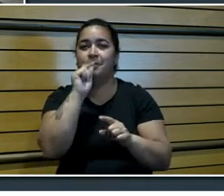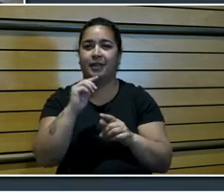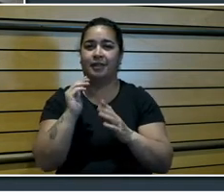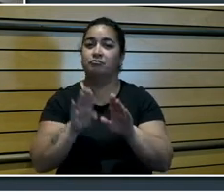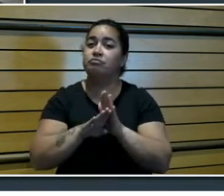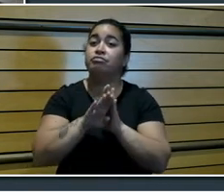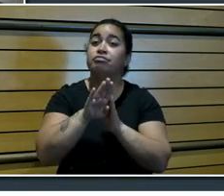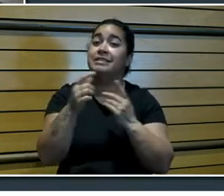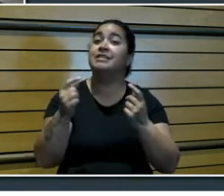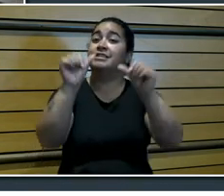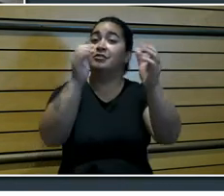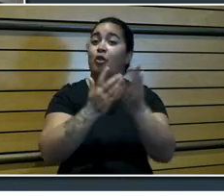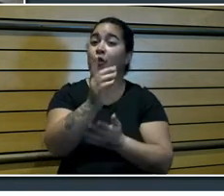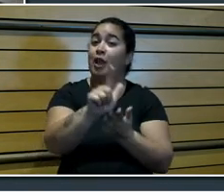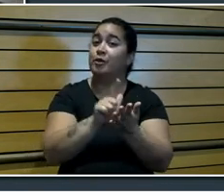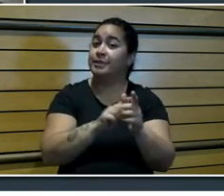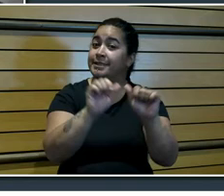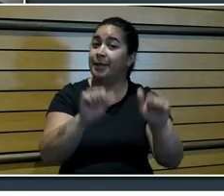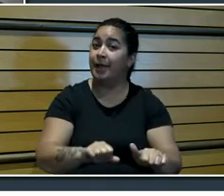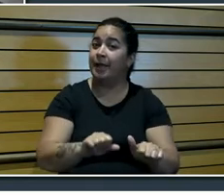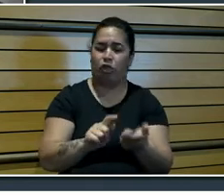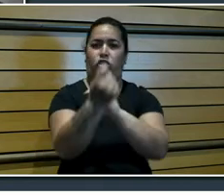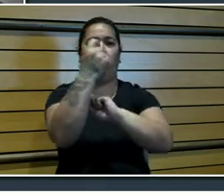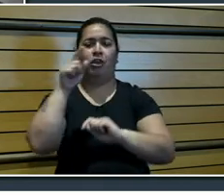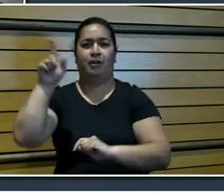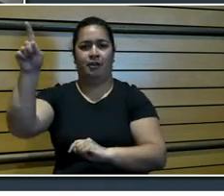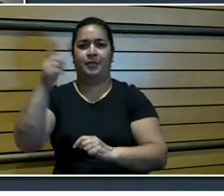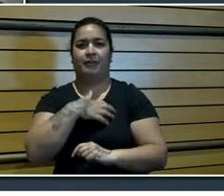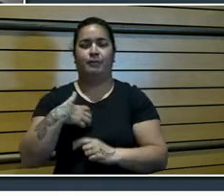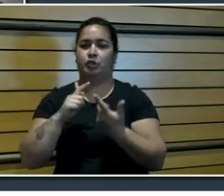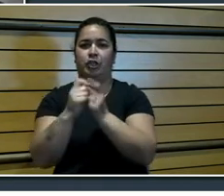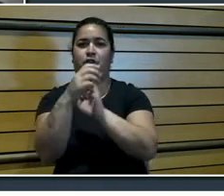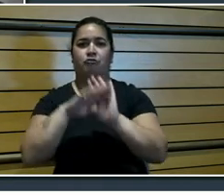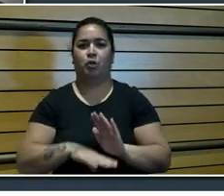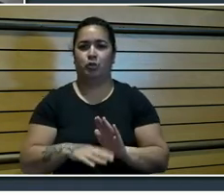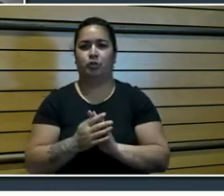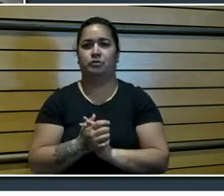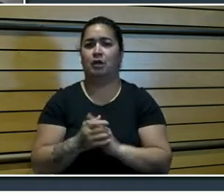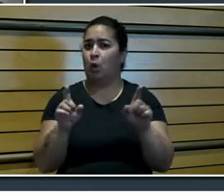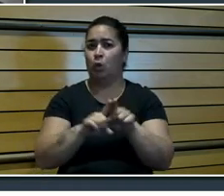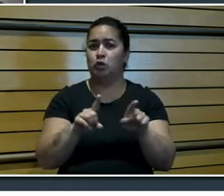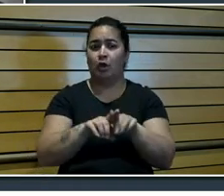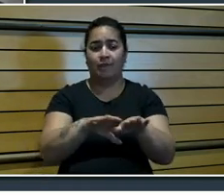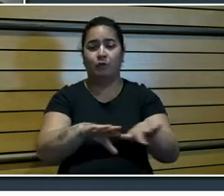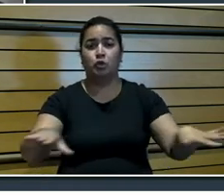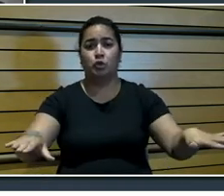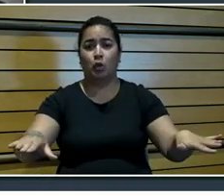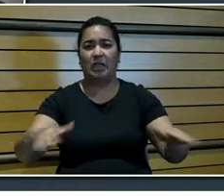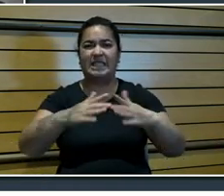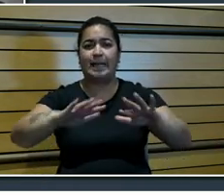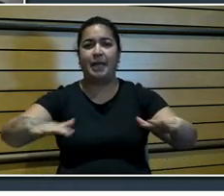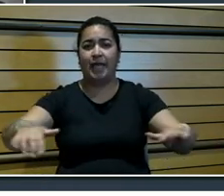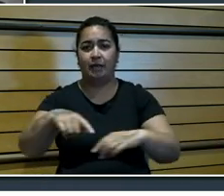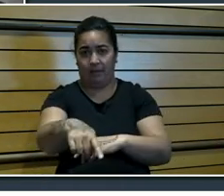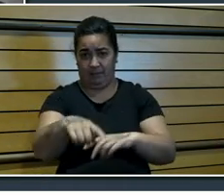challenge, the government changed the rules. And as you could even argue that the foreshore and seabed issue was one of those. But there's a